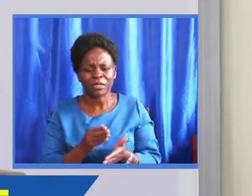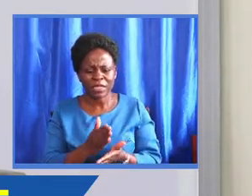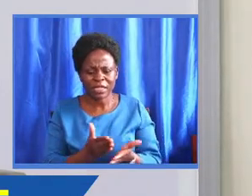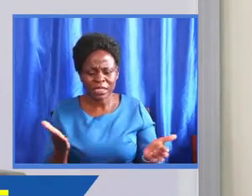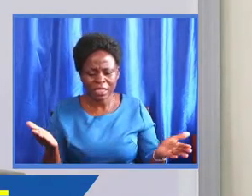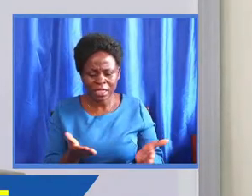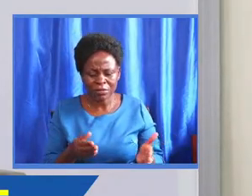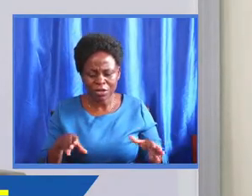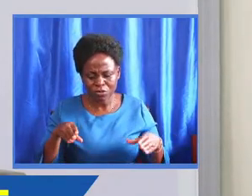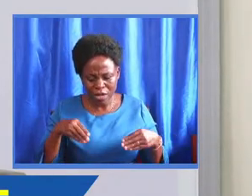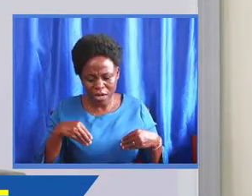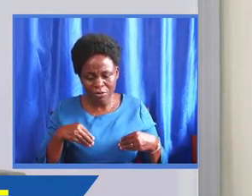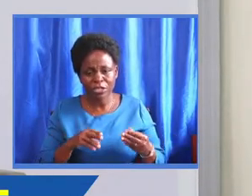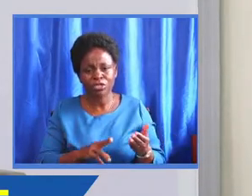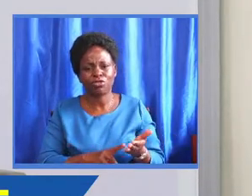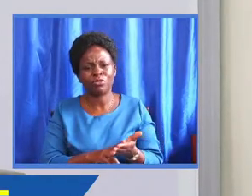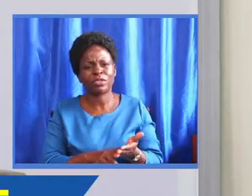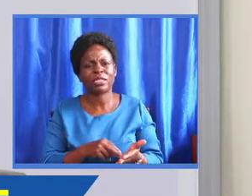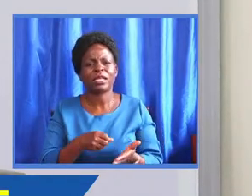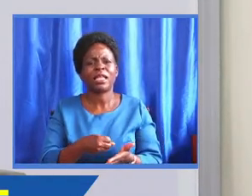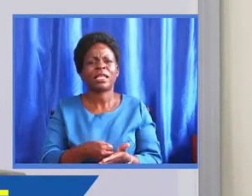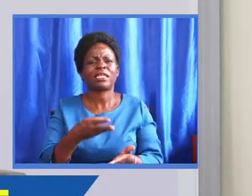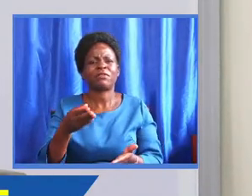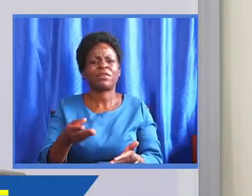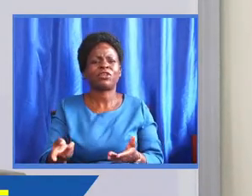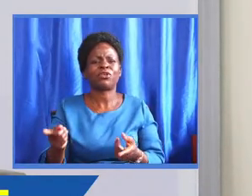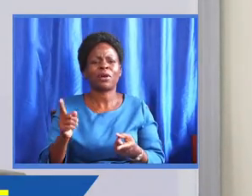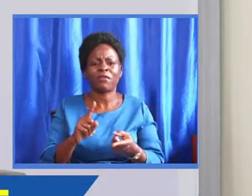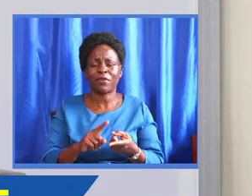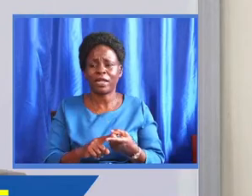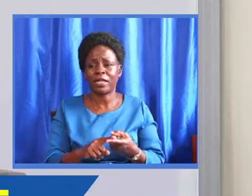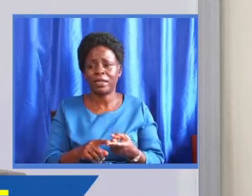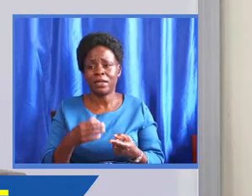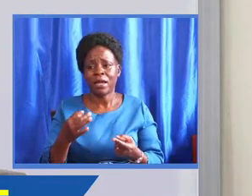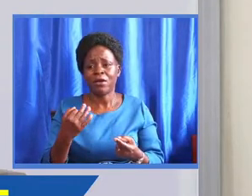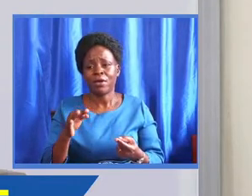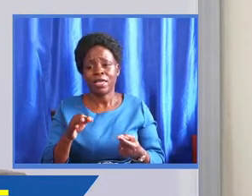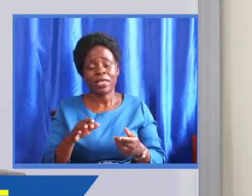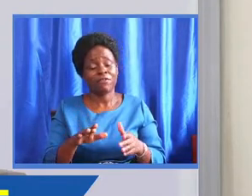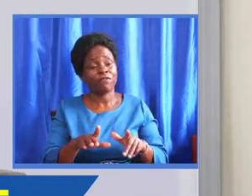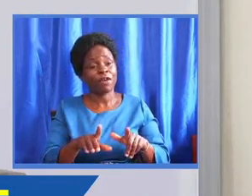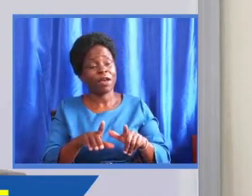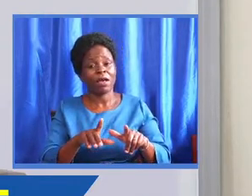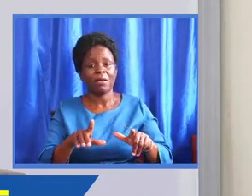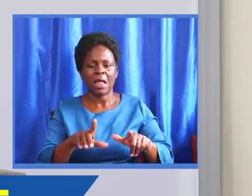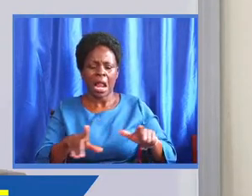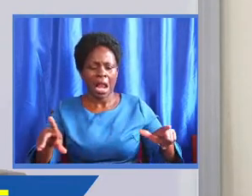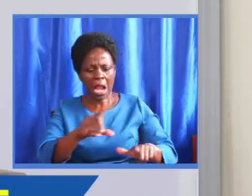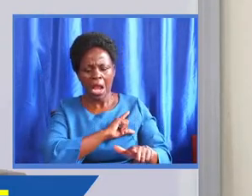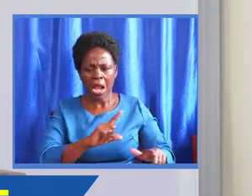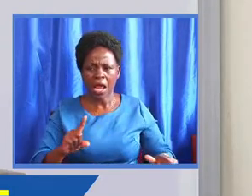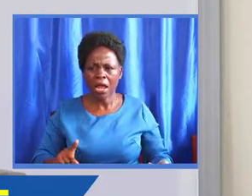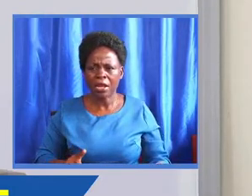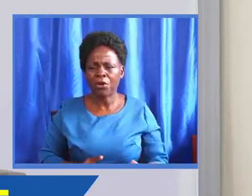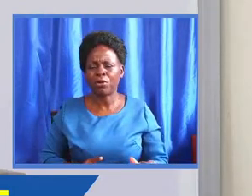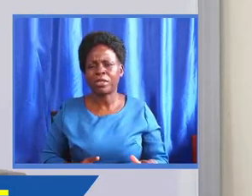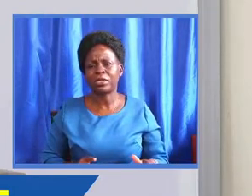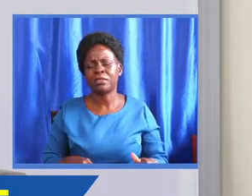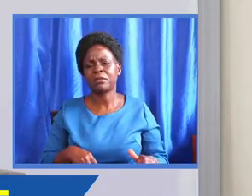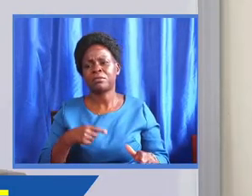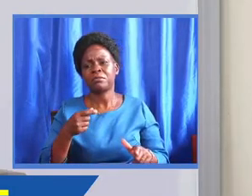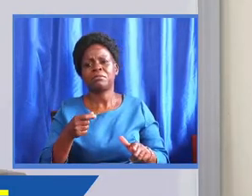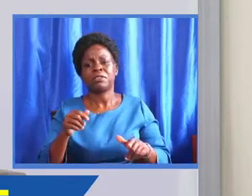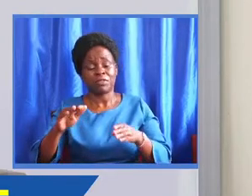it to be used, that's the value you have added. Now, if a landlord has hit the threshold, especially when